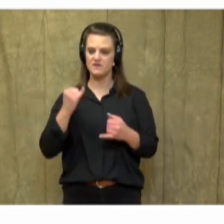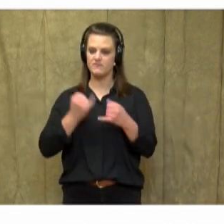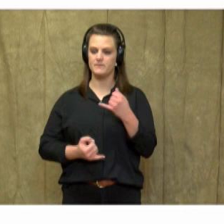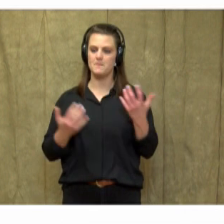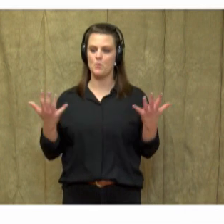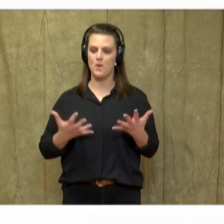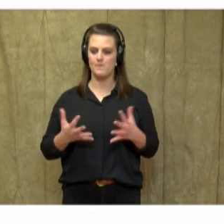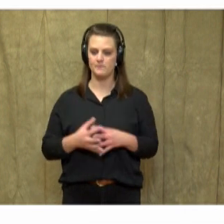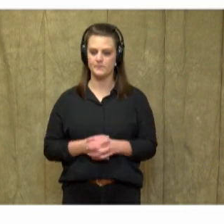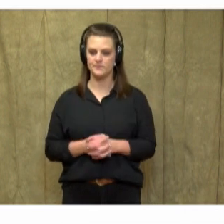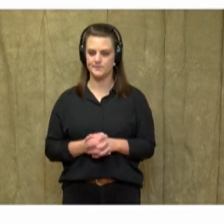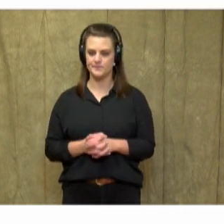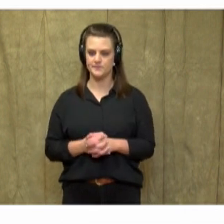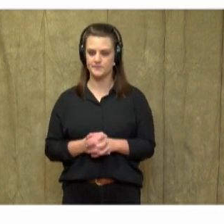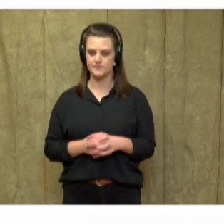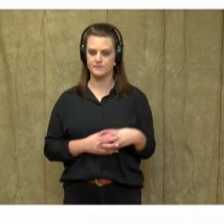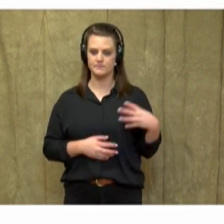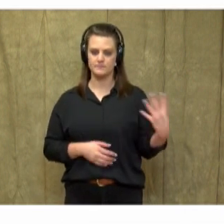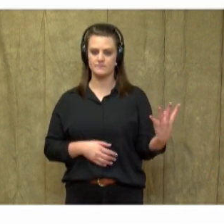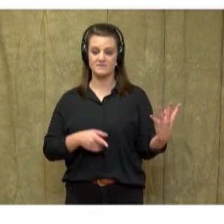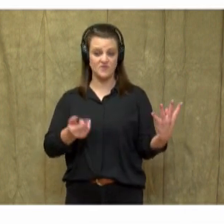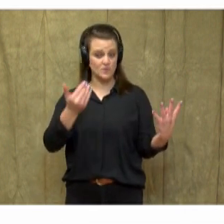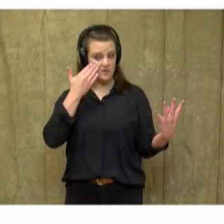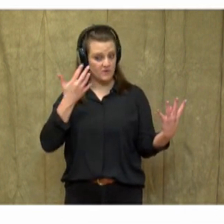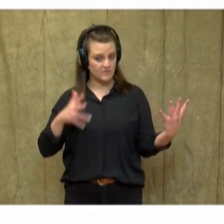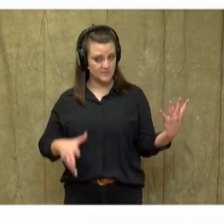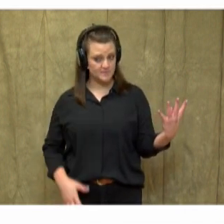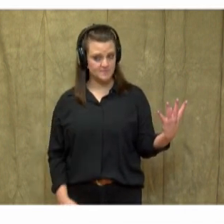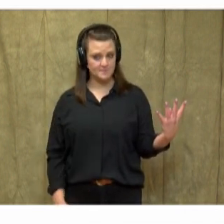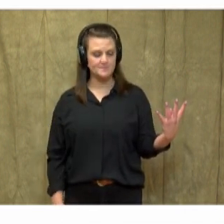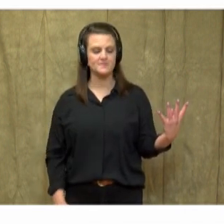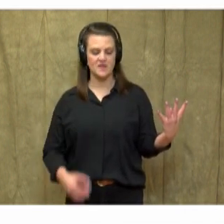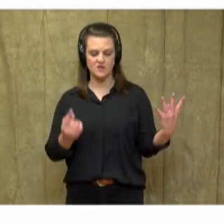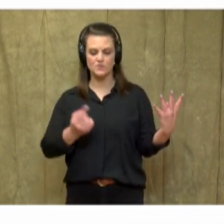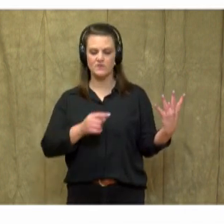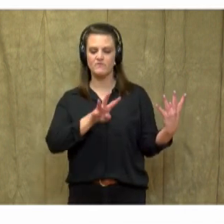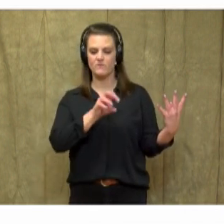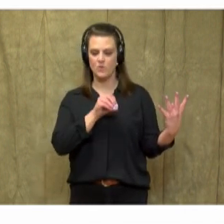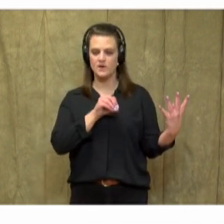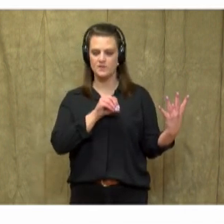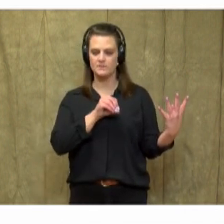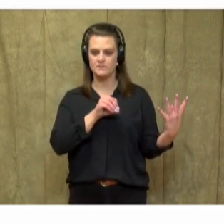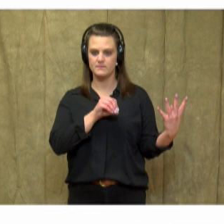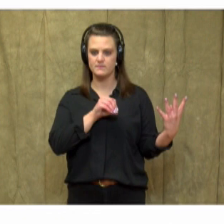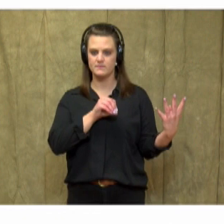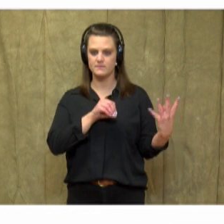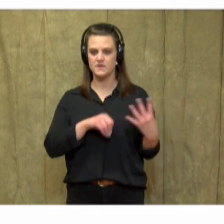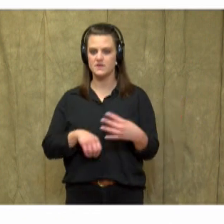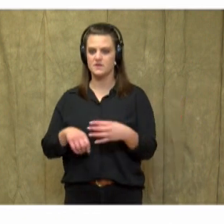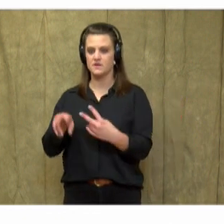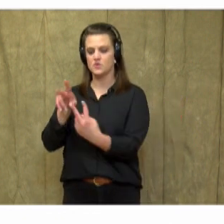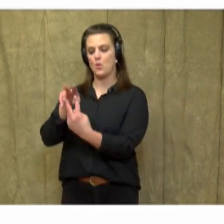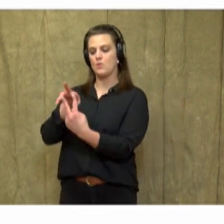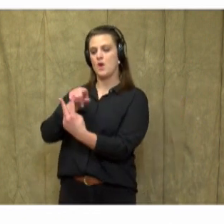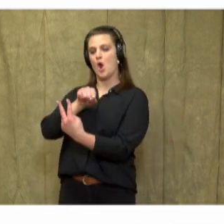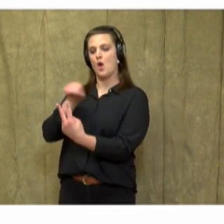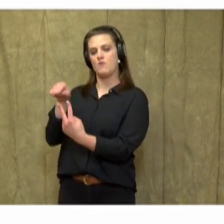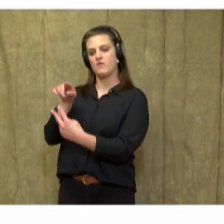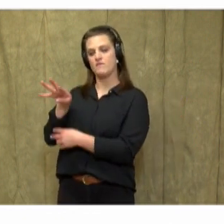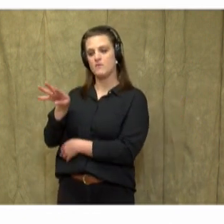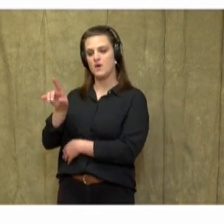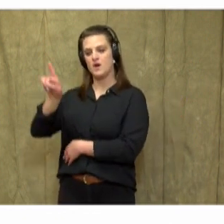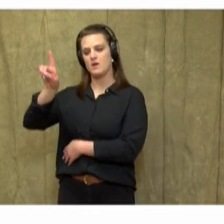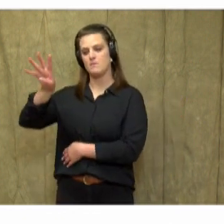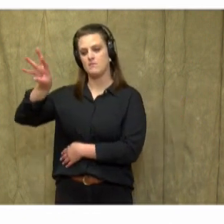final, what would that be? I bet you already know. Yeah, that's right, it'd be 40. And so it'd be over